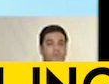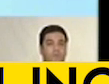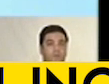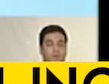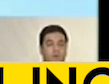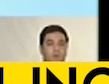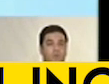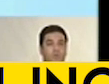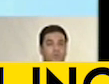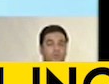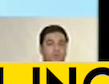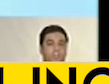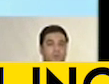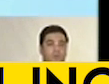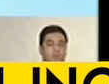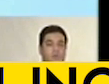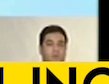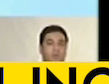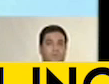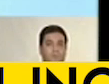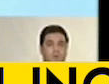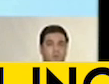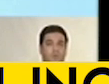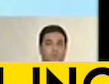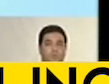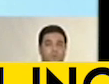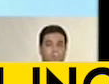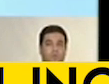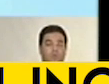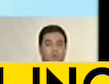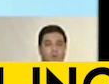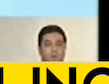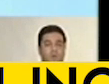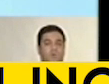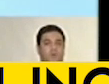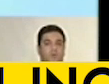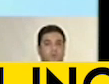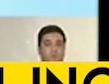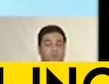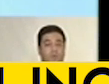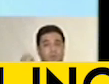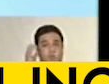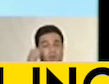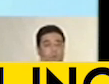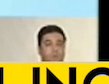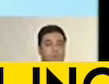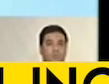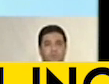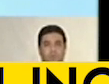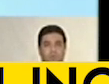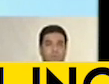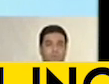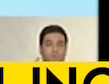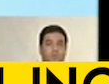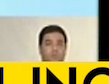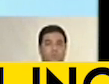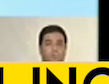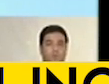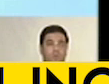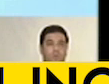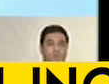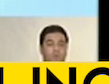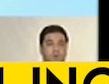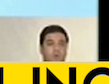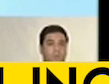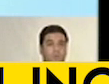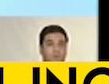ayro yashaganligini mana shu o'rinda ham alohida ta'kidlayapti. U bizga ma'naviy xazina Bobur nomi ruboylarini qoldirishiga